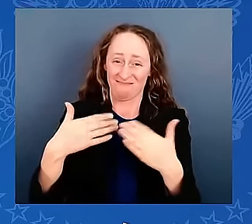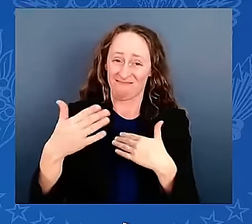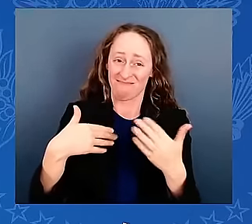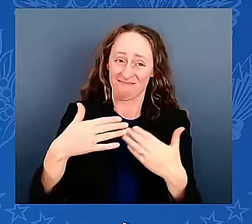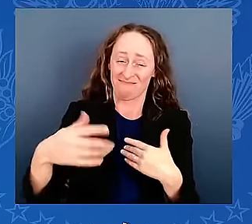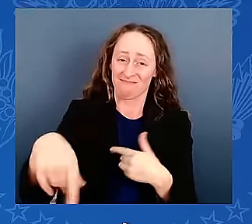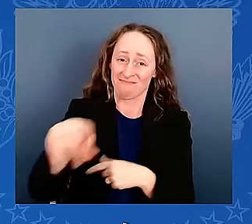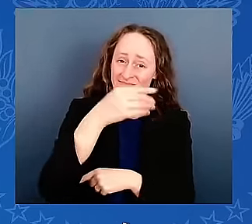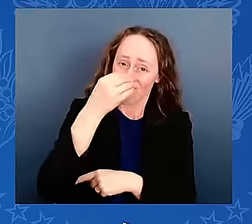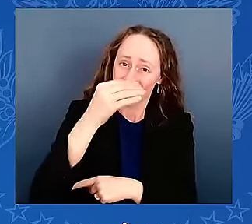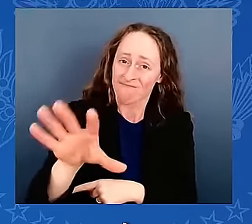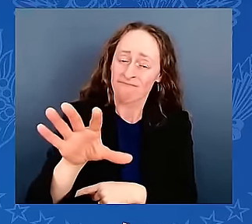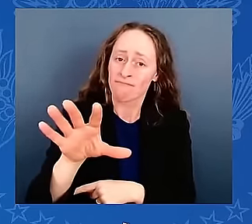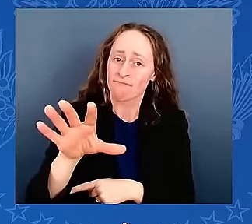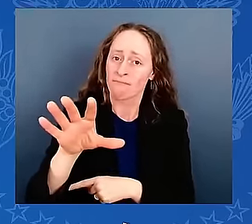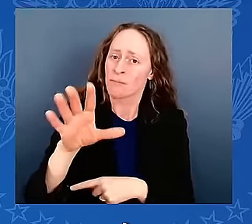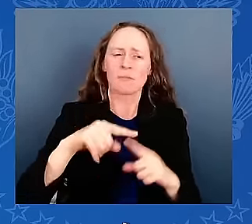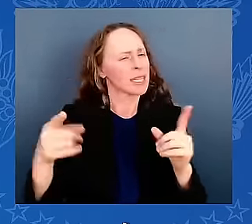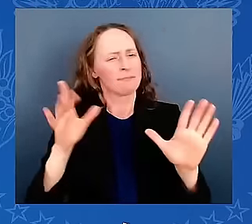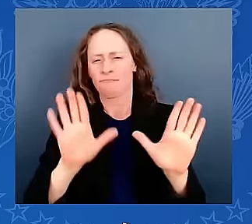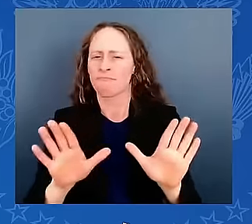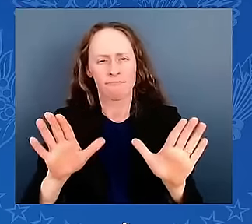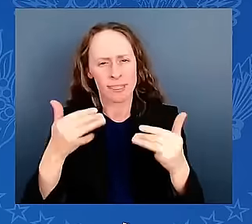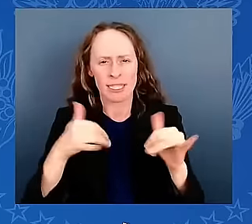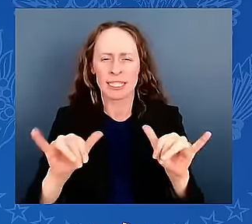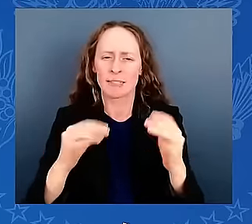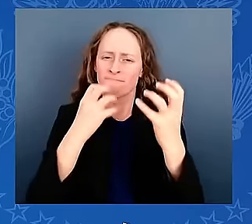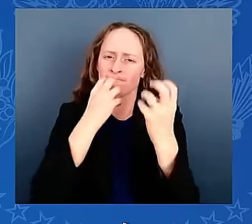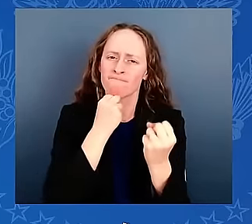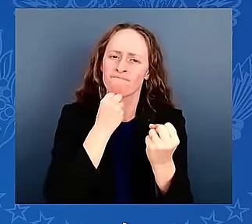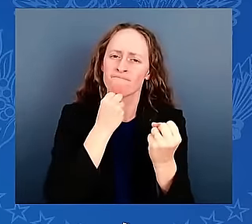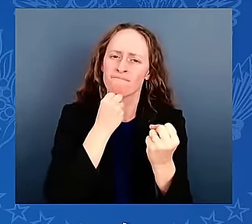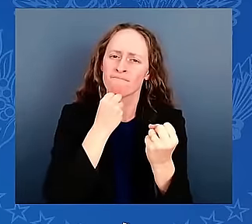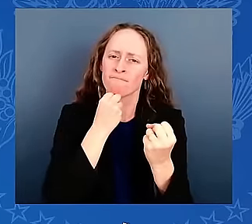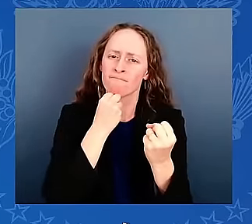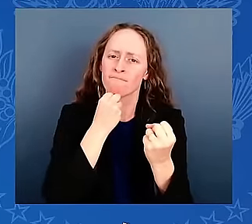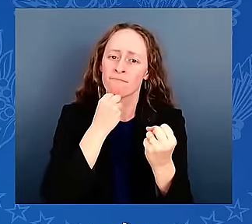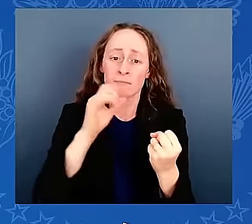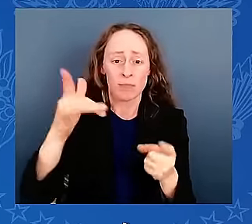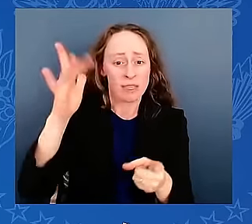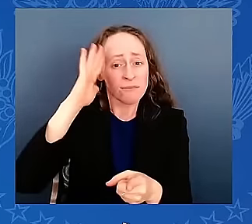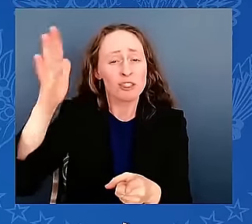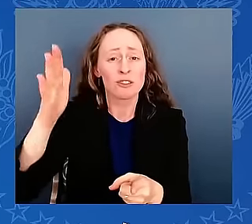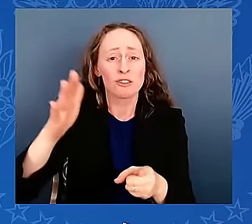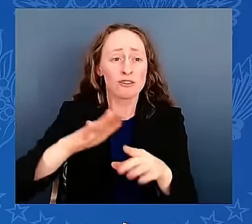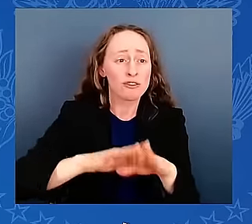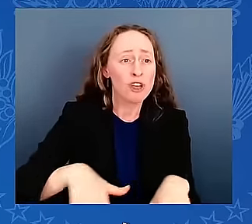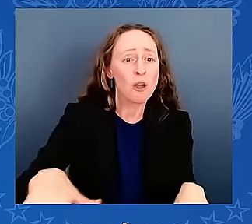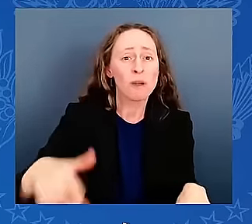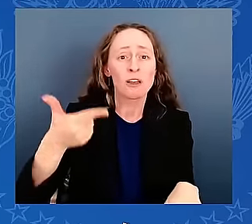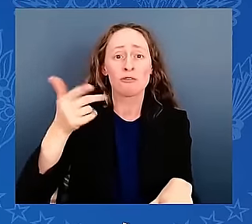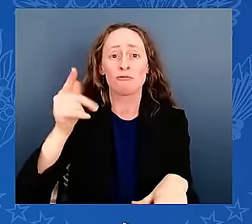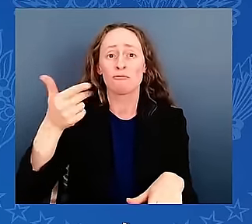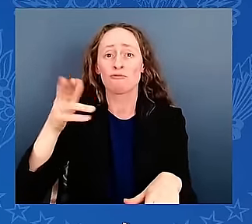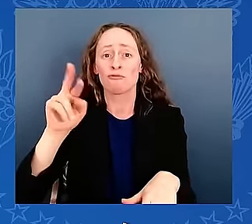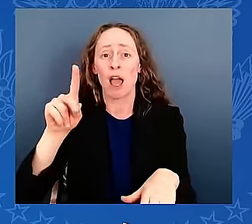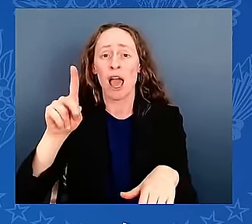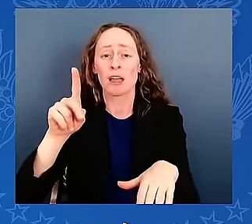Our children, your children, grandchildren. Ask yourself, what America do you want to leave them? My